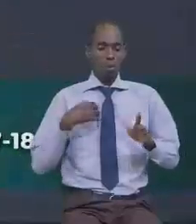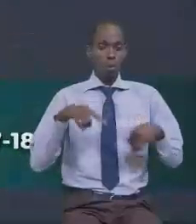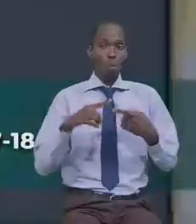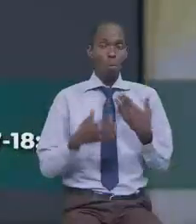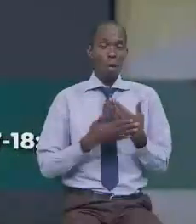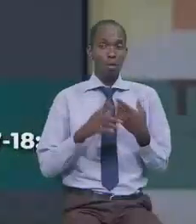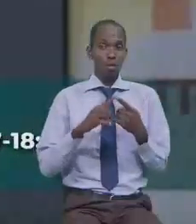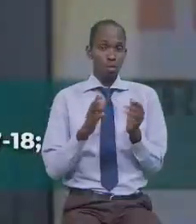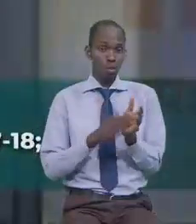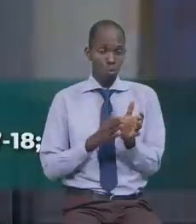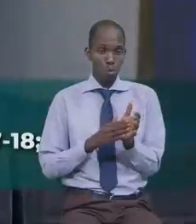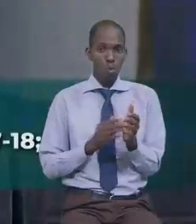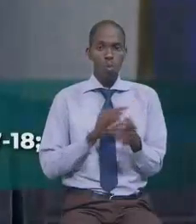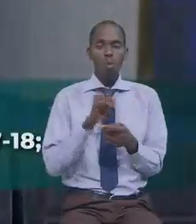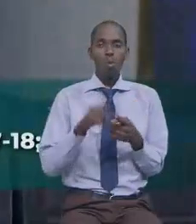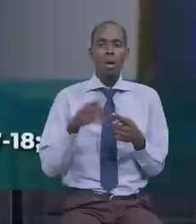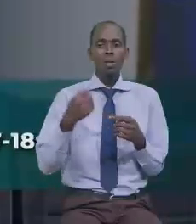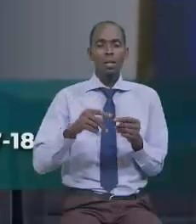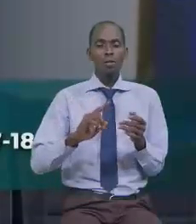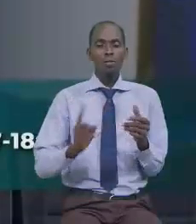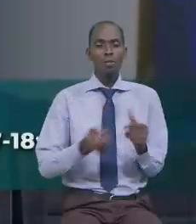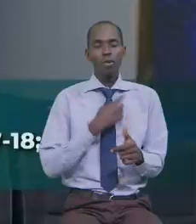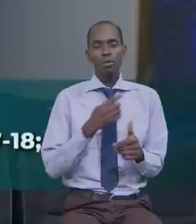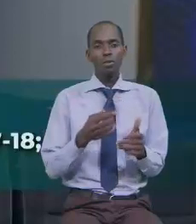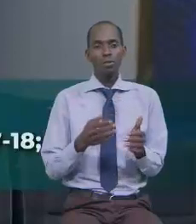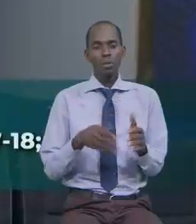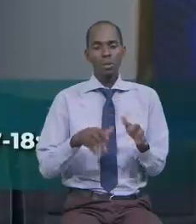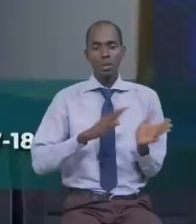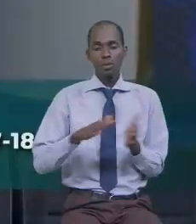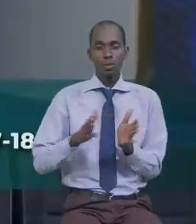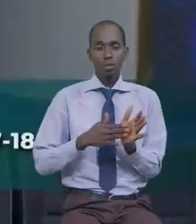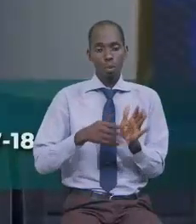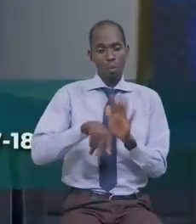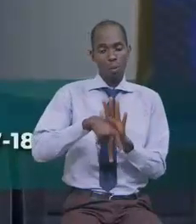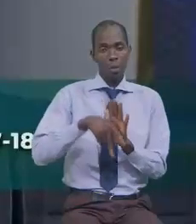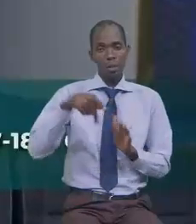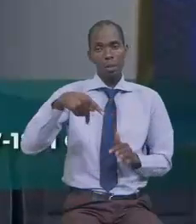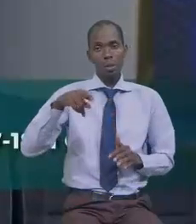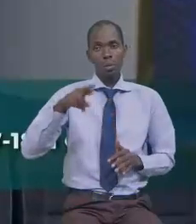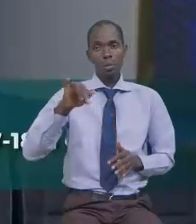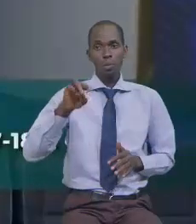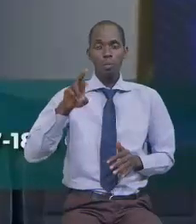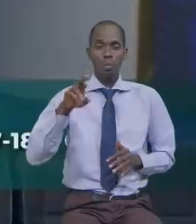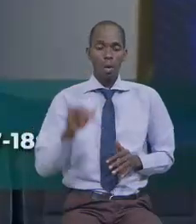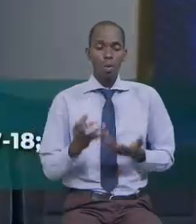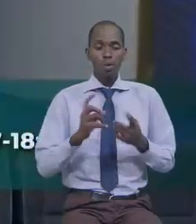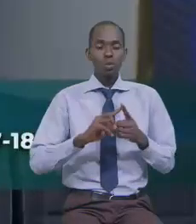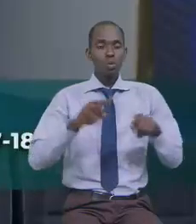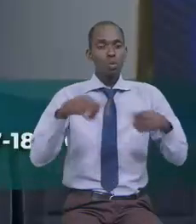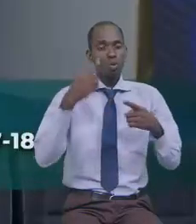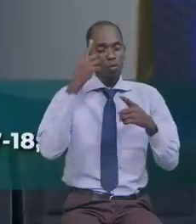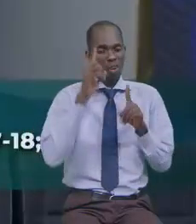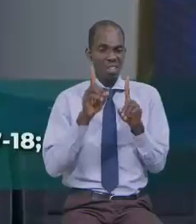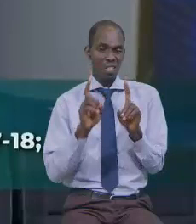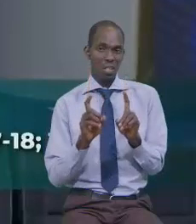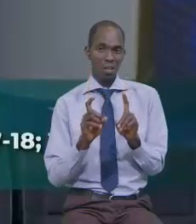When the primary school, primary one child wants to go for test, we'll call it test, we'll call